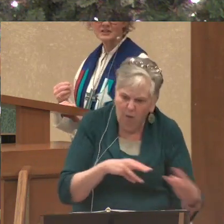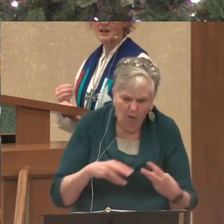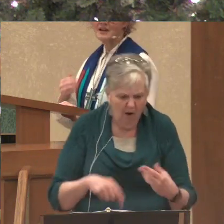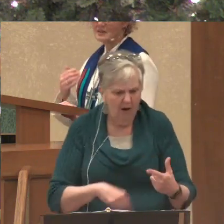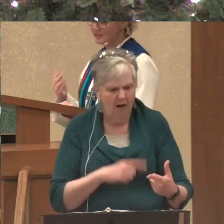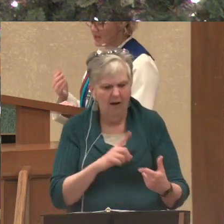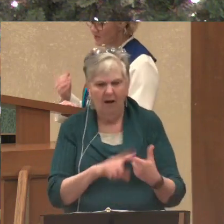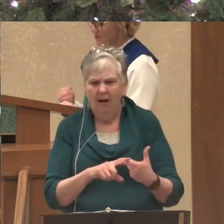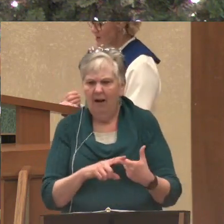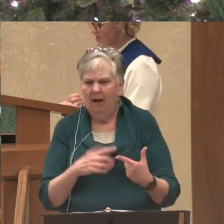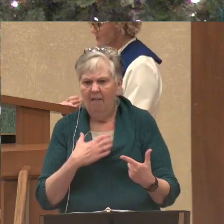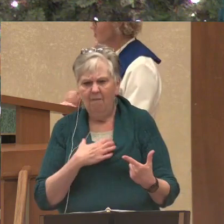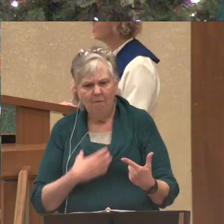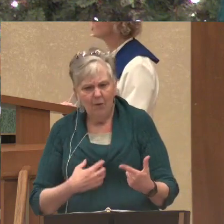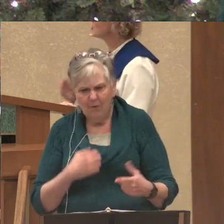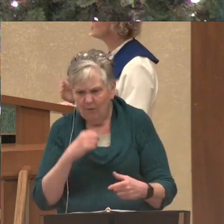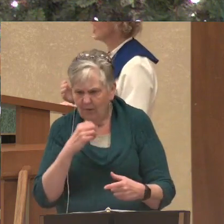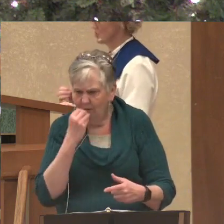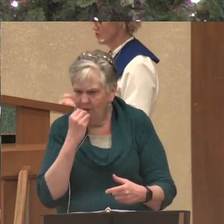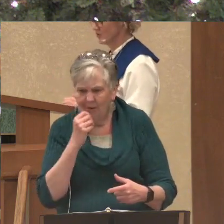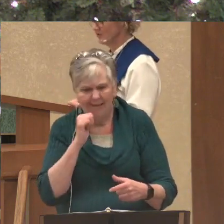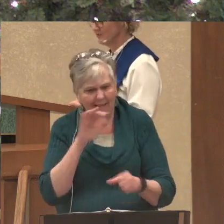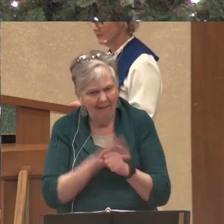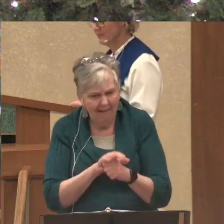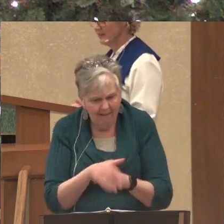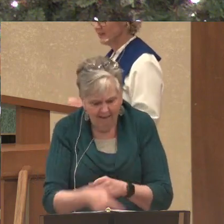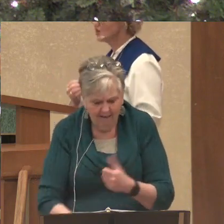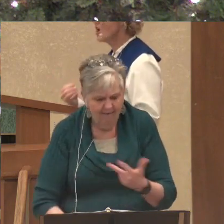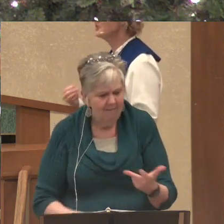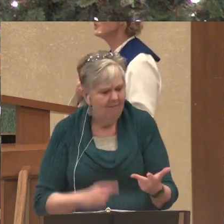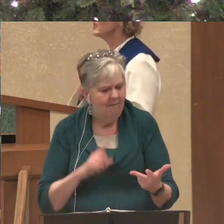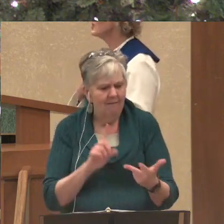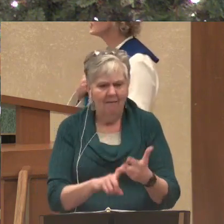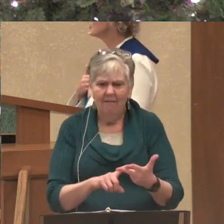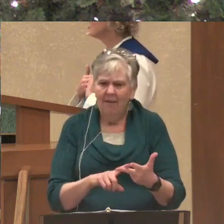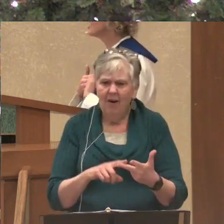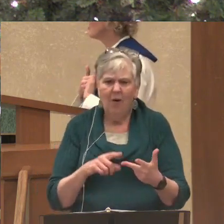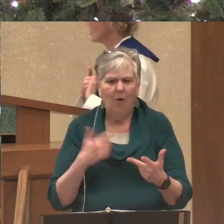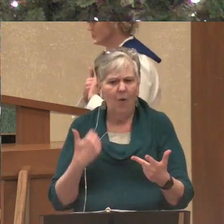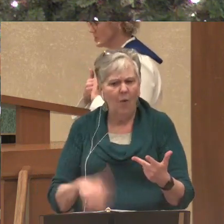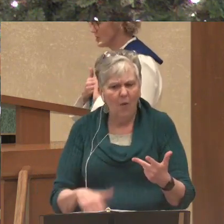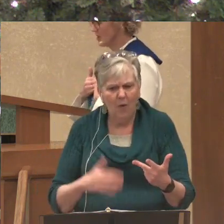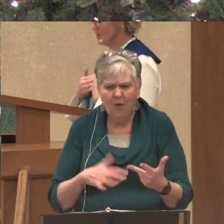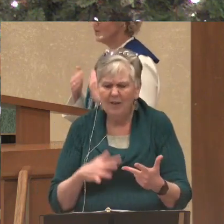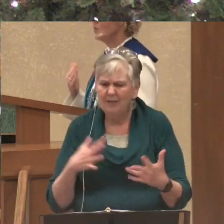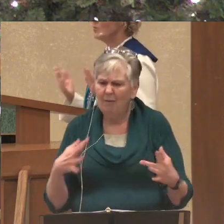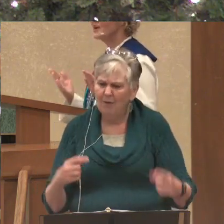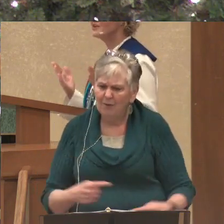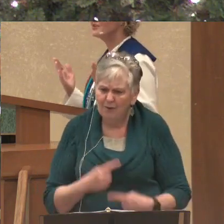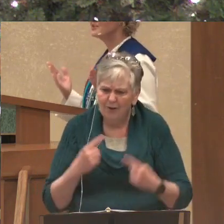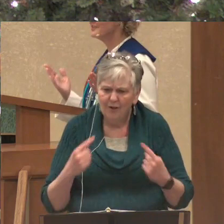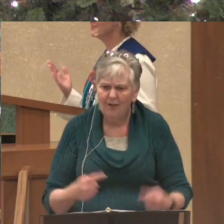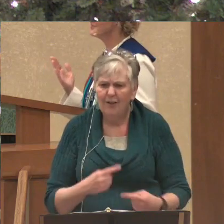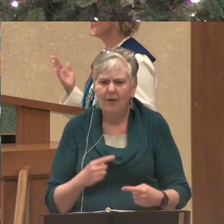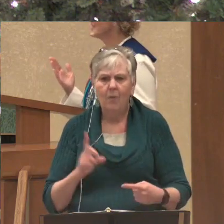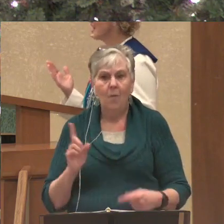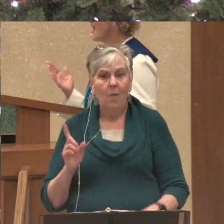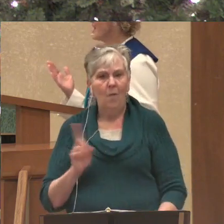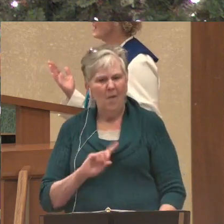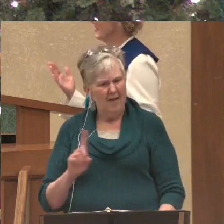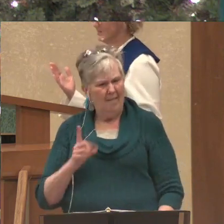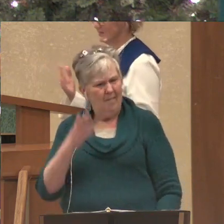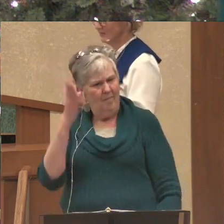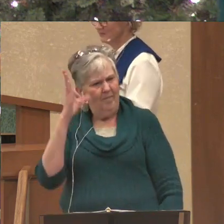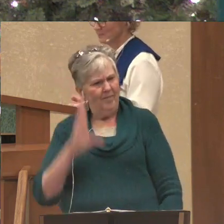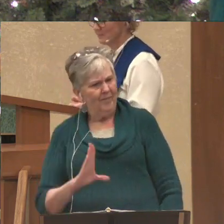polarization, climate crisis, and so much hurt. It causes us too to wonder, where is